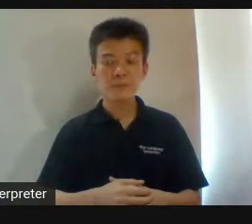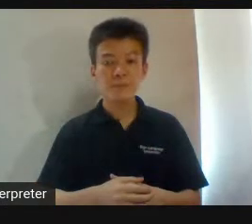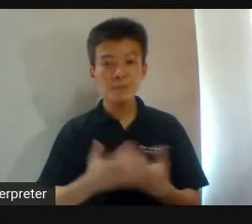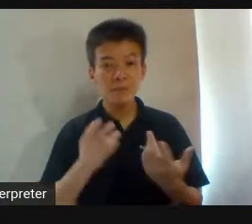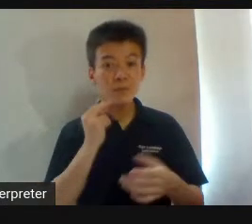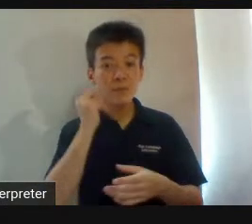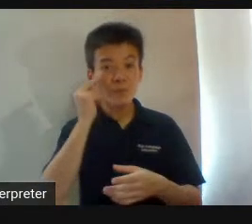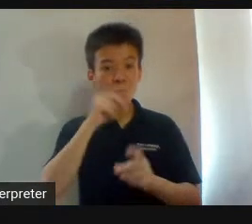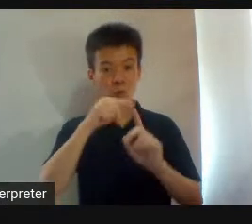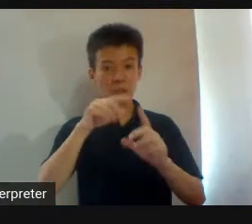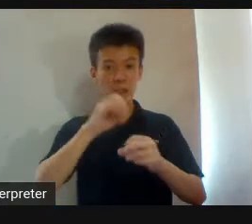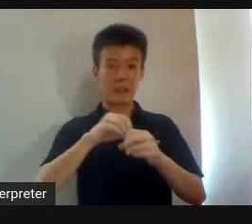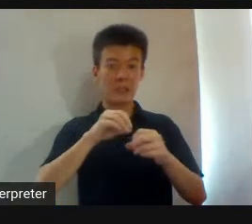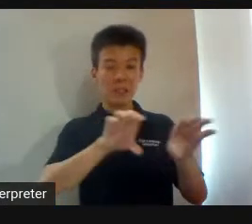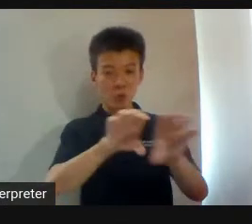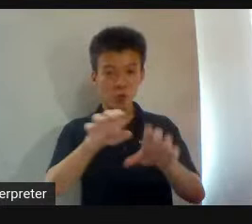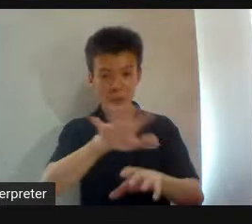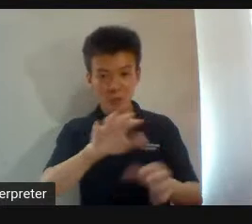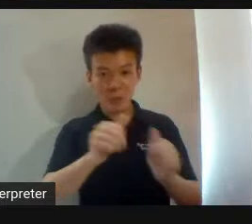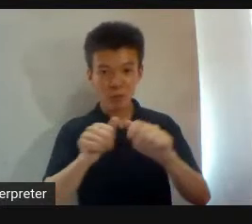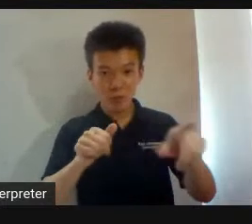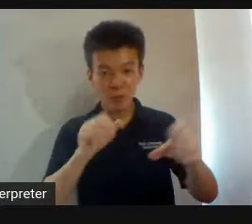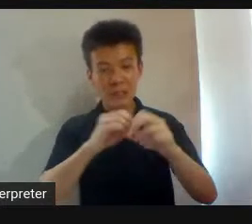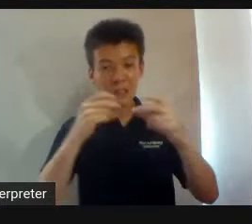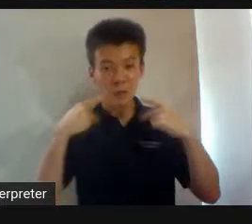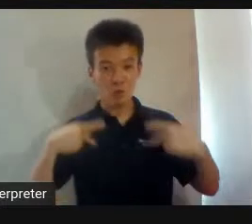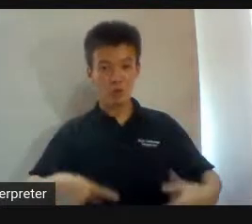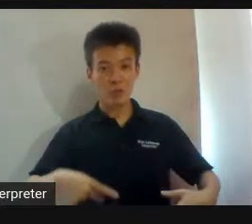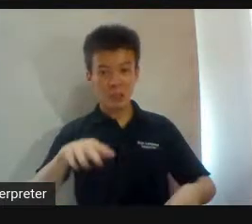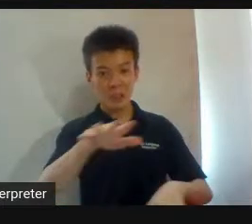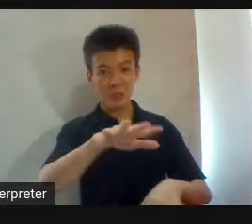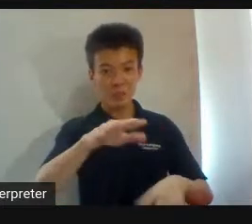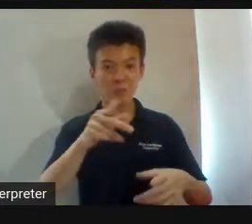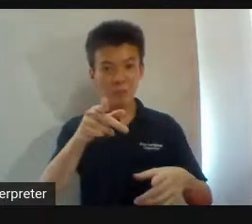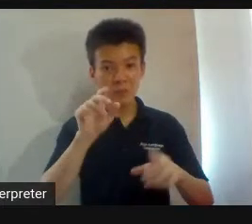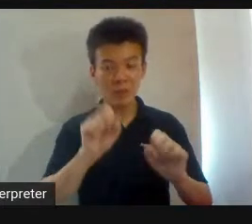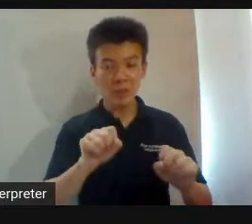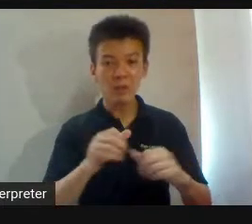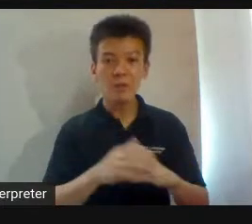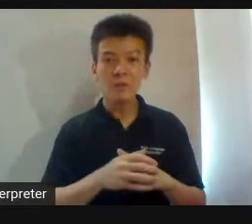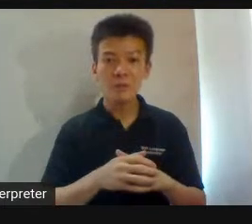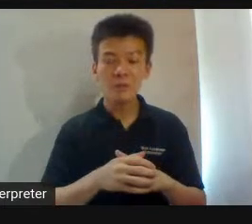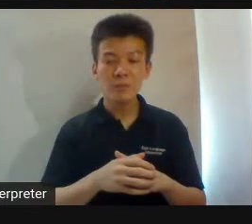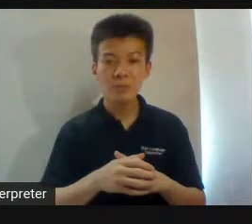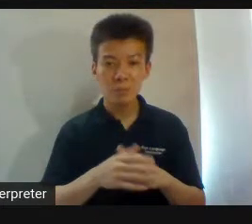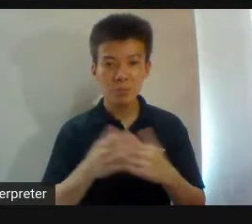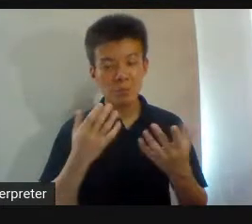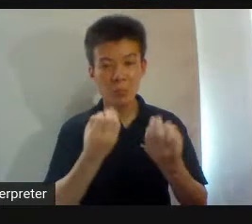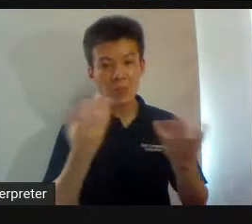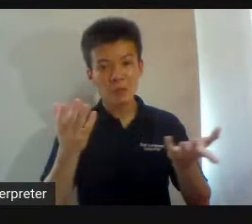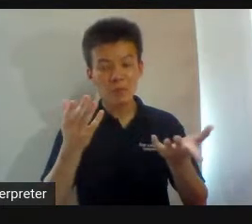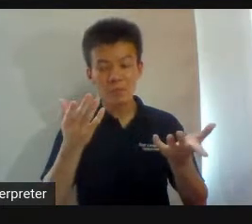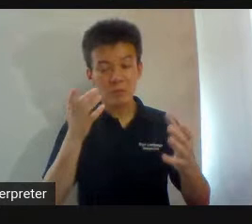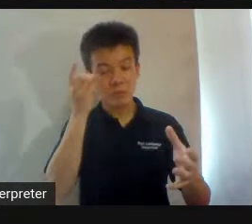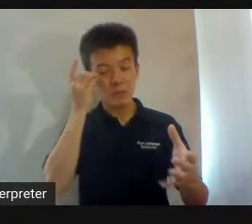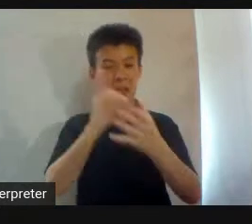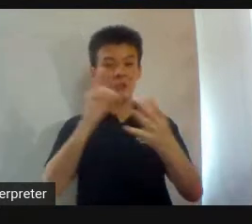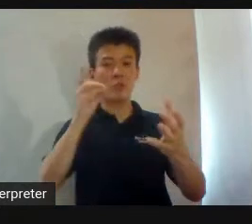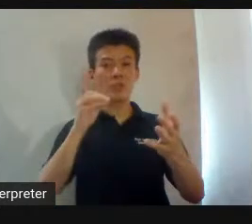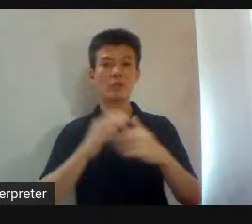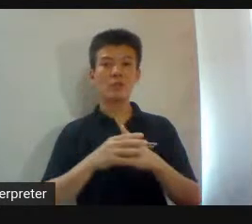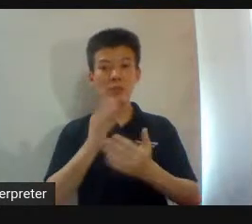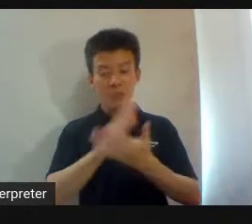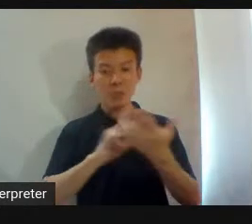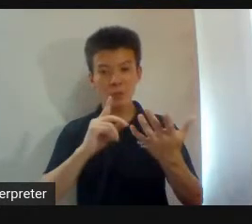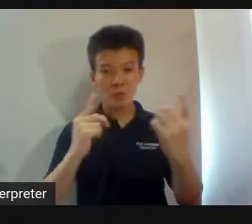usually when we are in a common space with them, a physical space, they could be having many distractions. Yeah, so